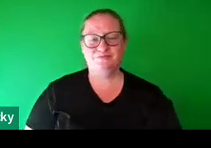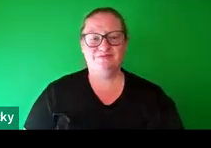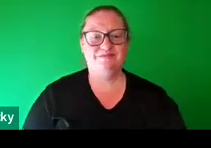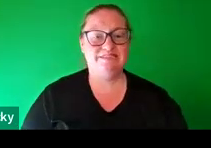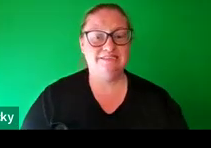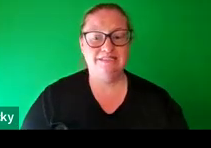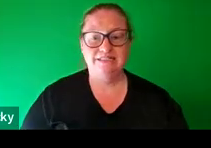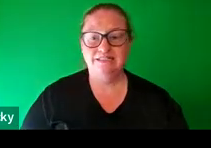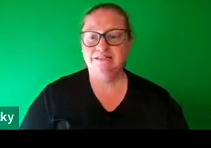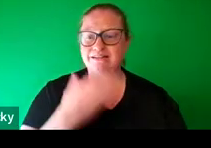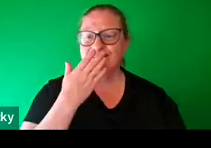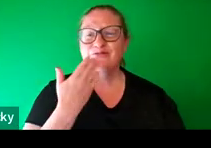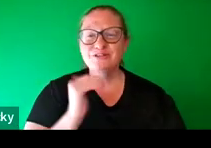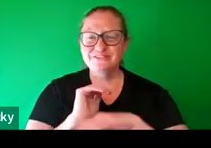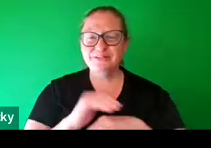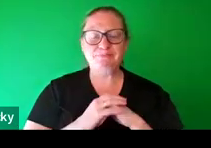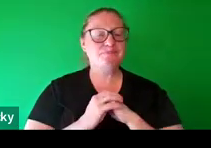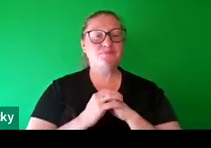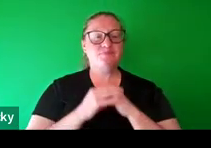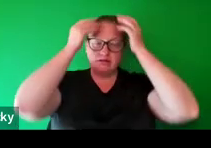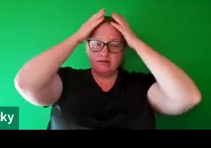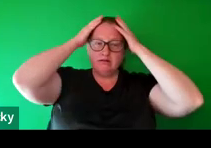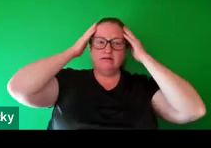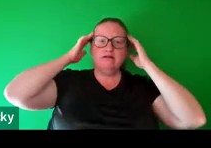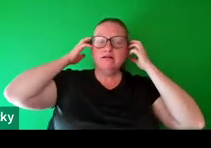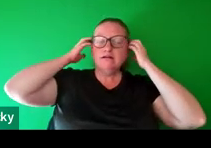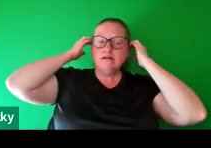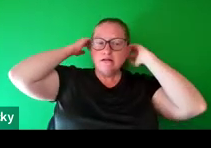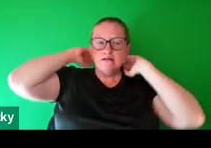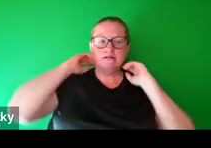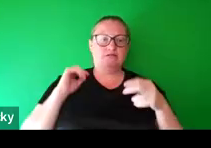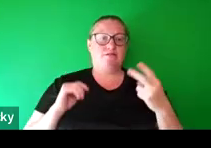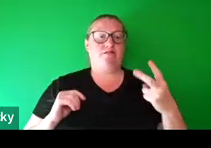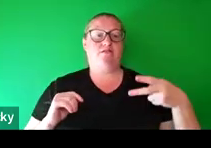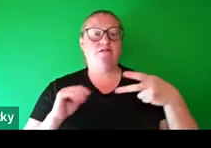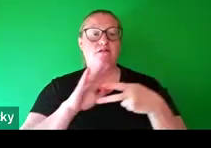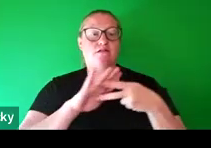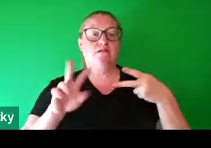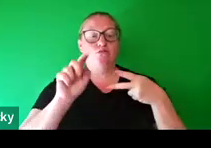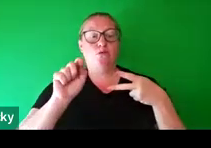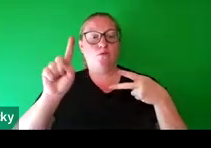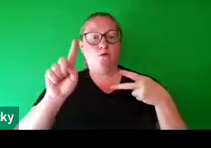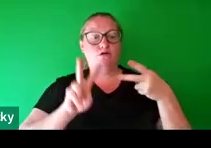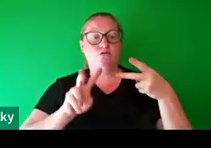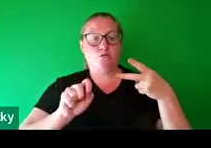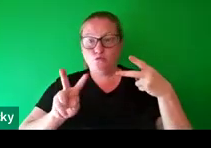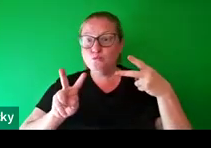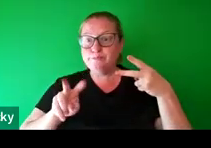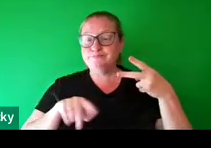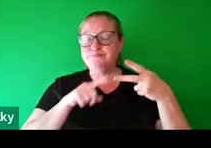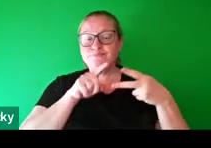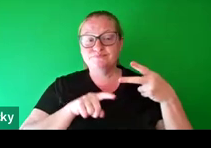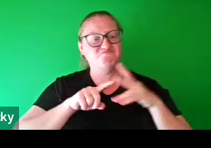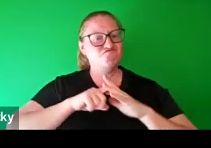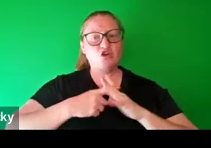Thank you. Good evening. So the first two areas in section 2, 2.1 and 2.2 are